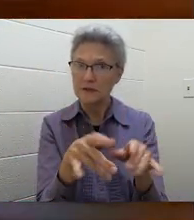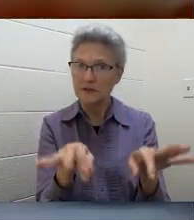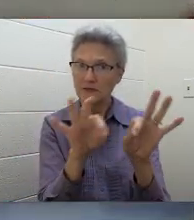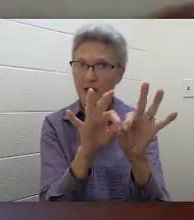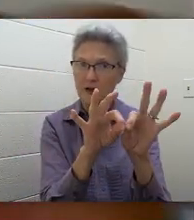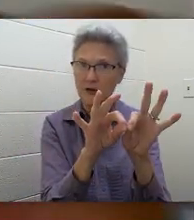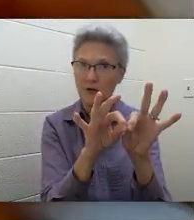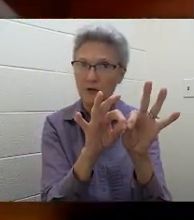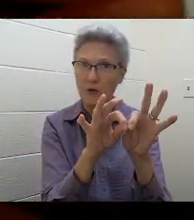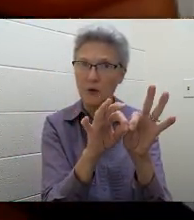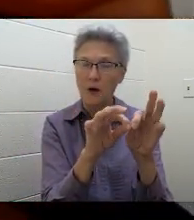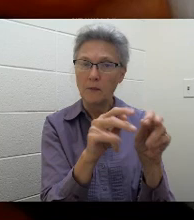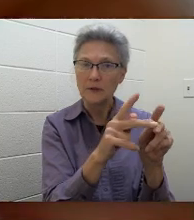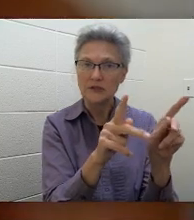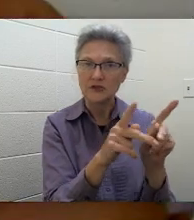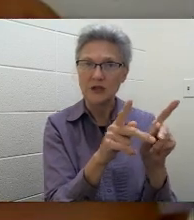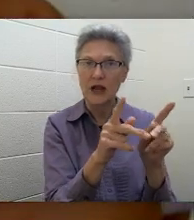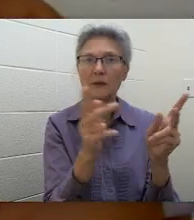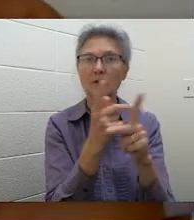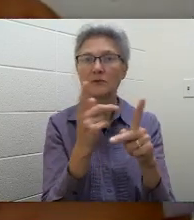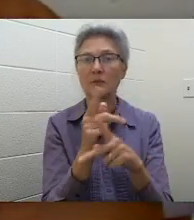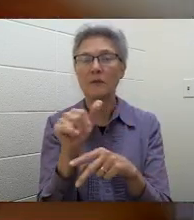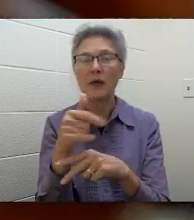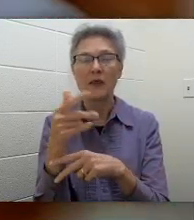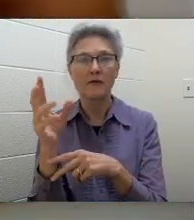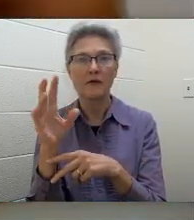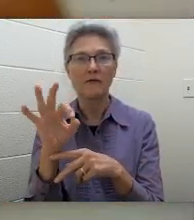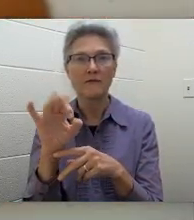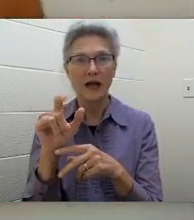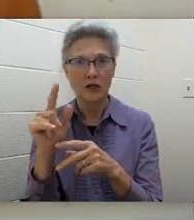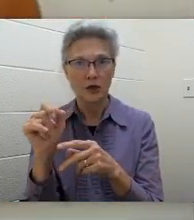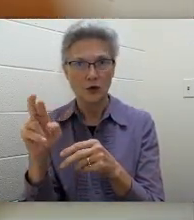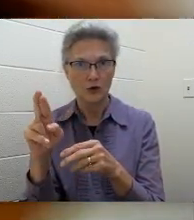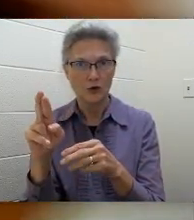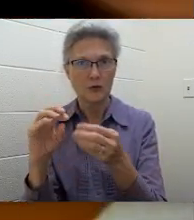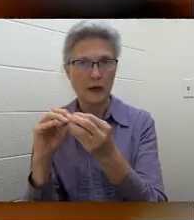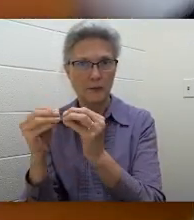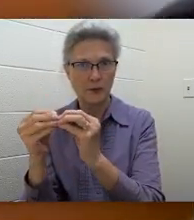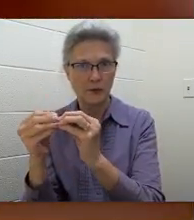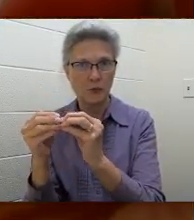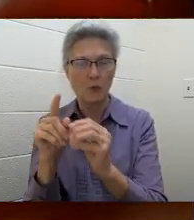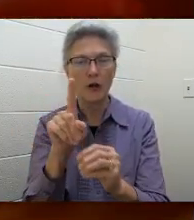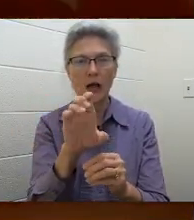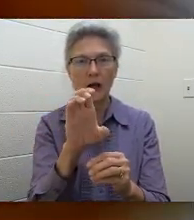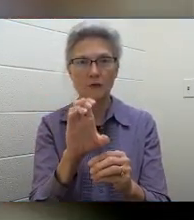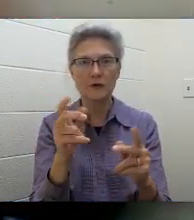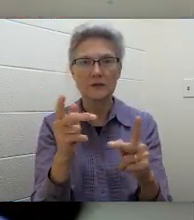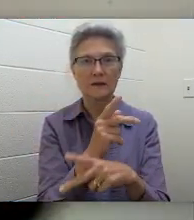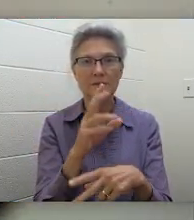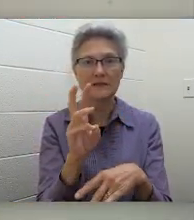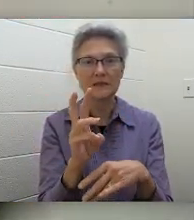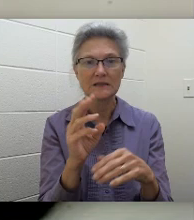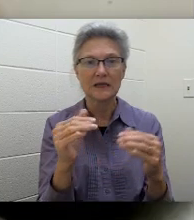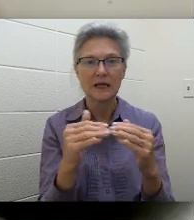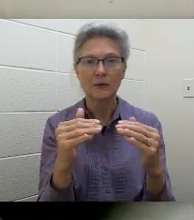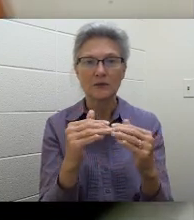position and its value and multiply it by my other factor. So 100 times 6